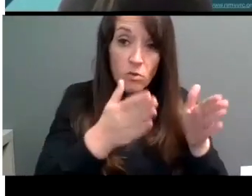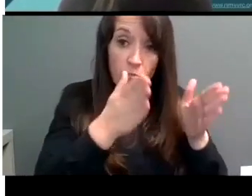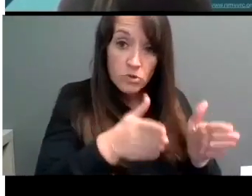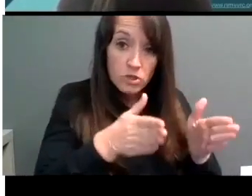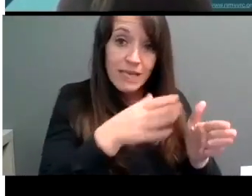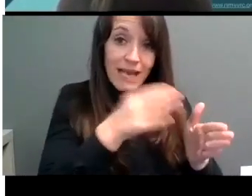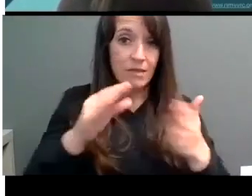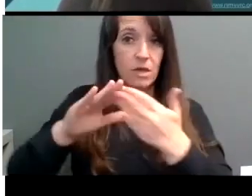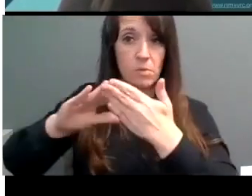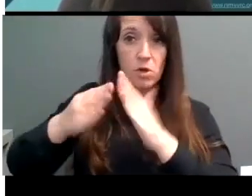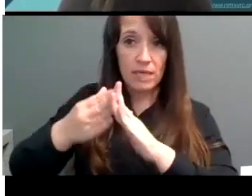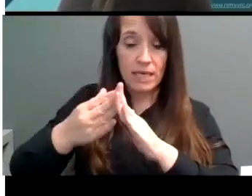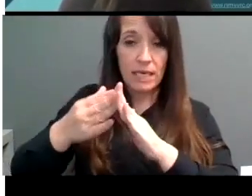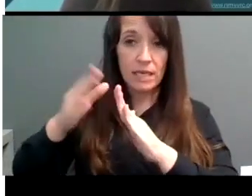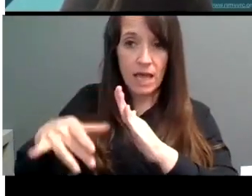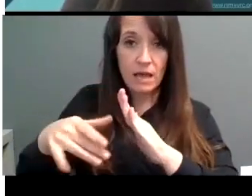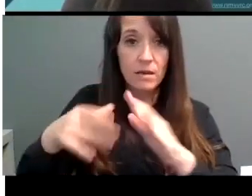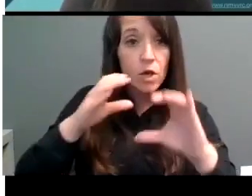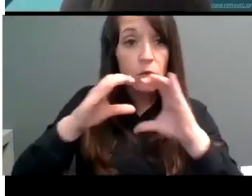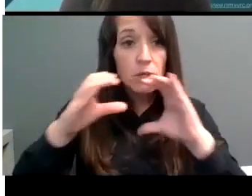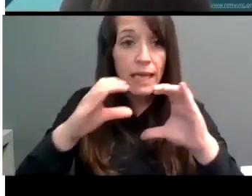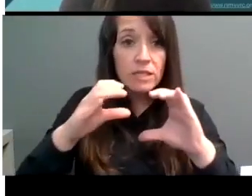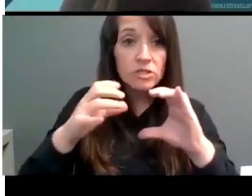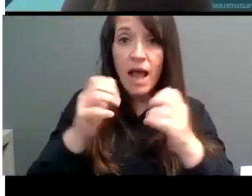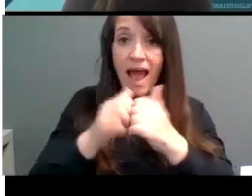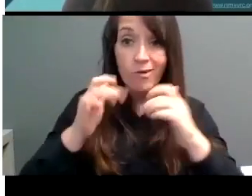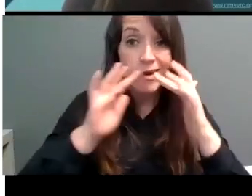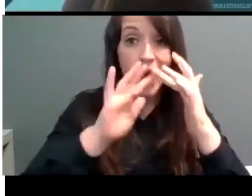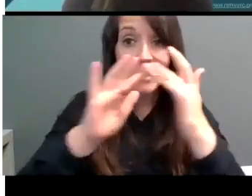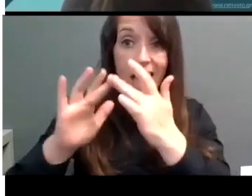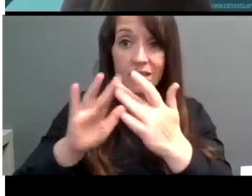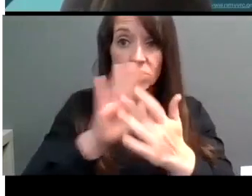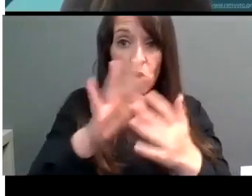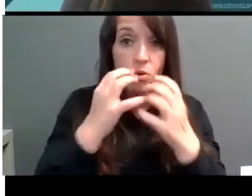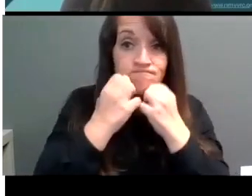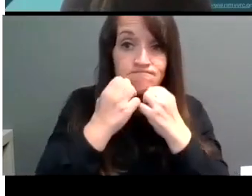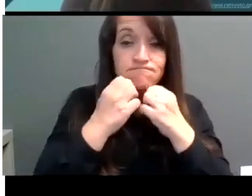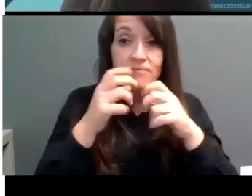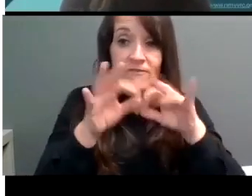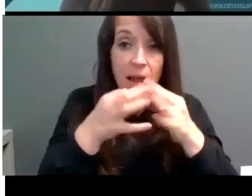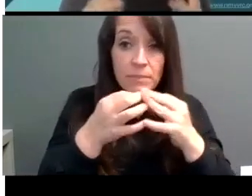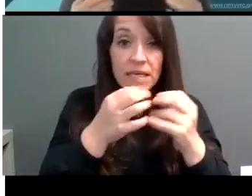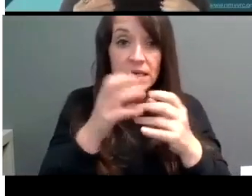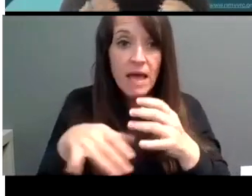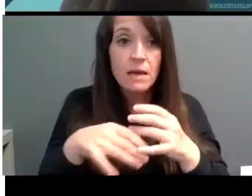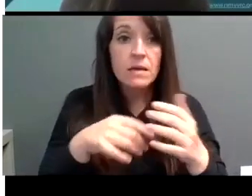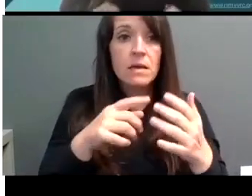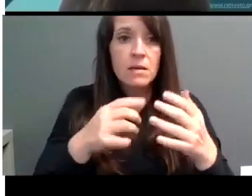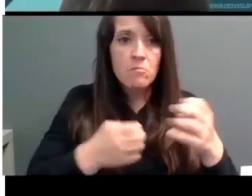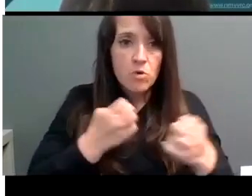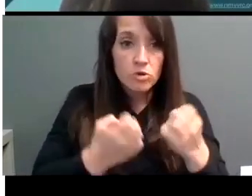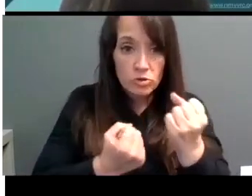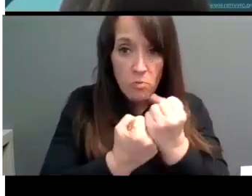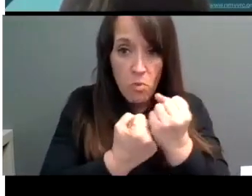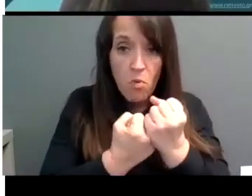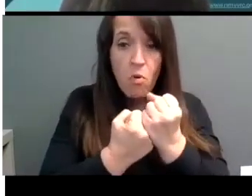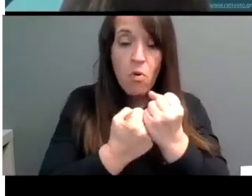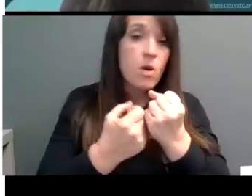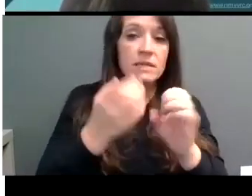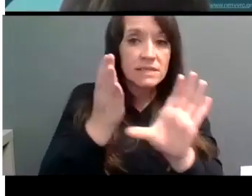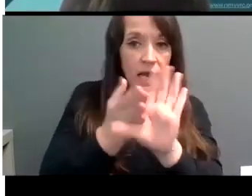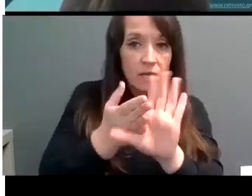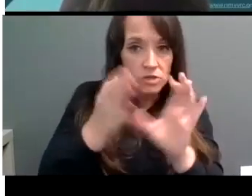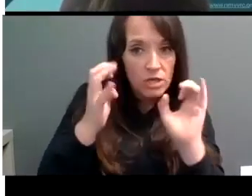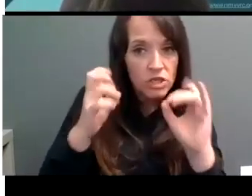that occurs. Communication with loved ones, emotional support and psychoeducation, and really information. So what's